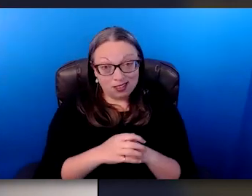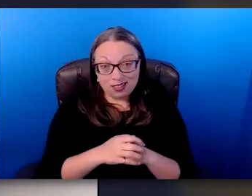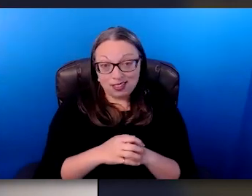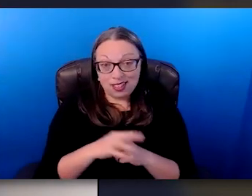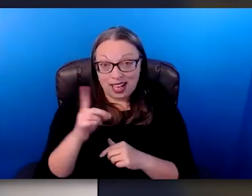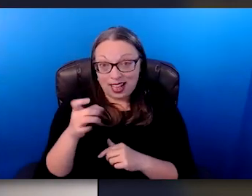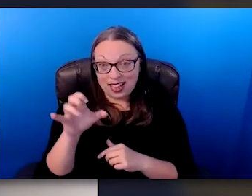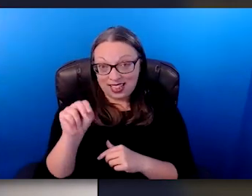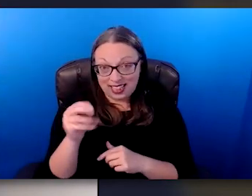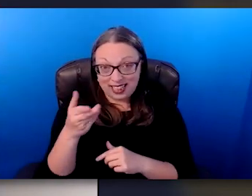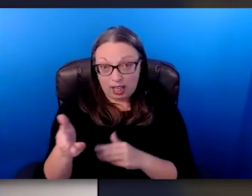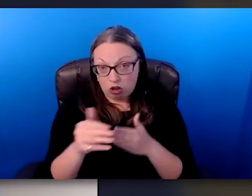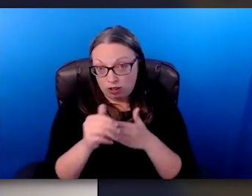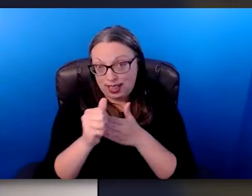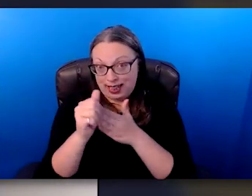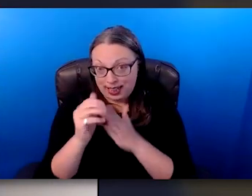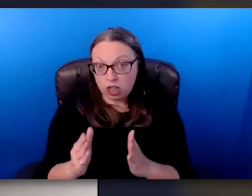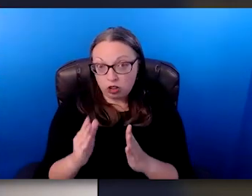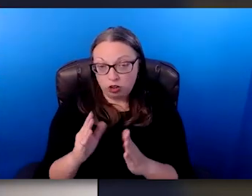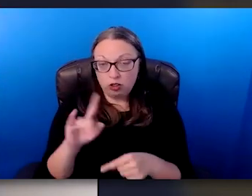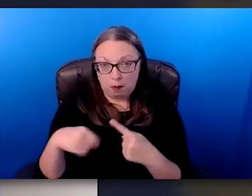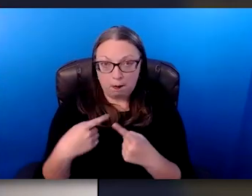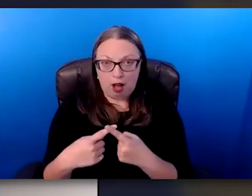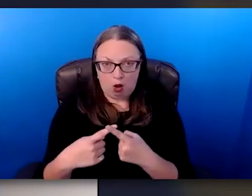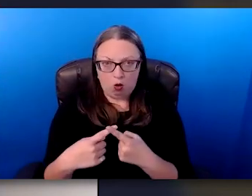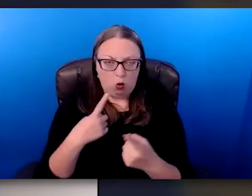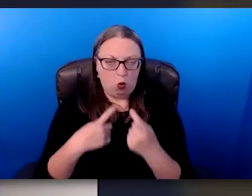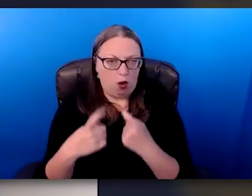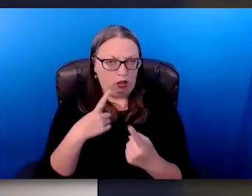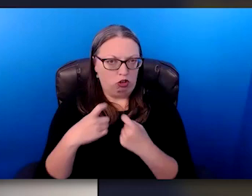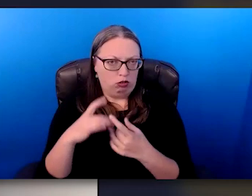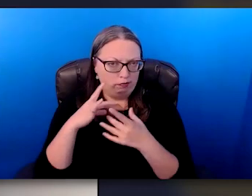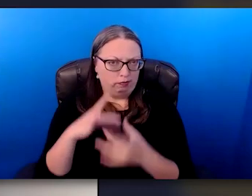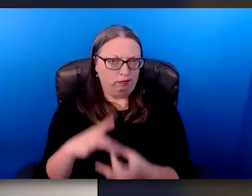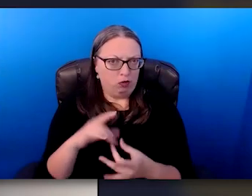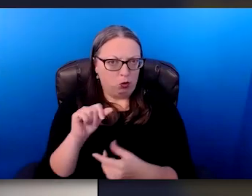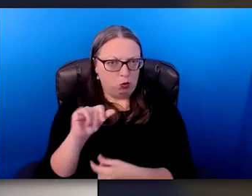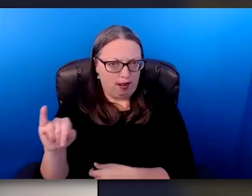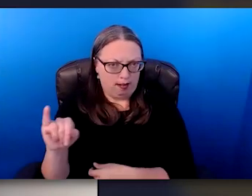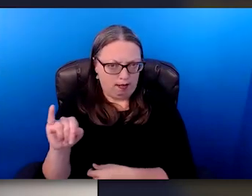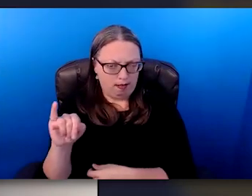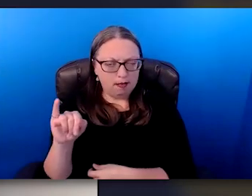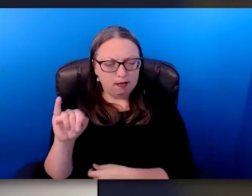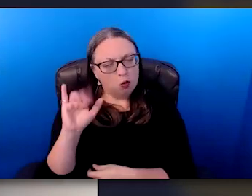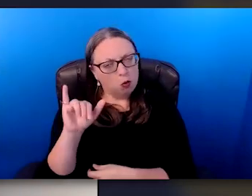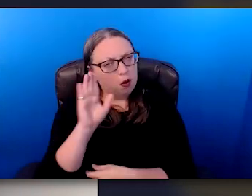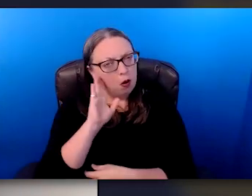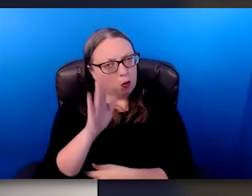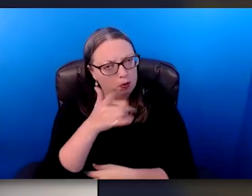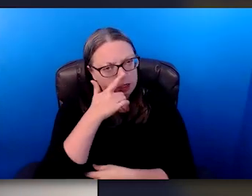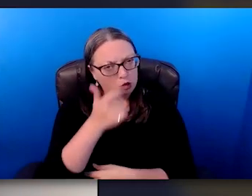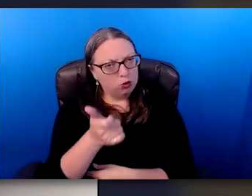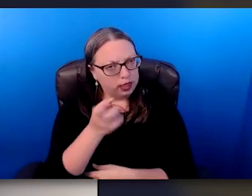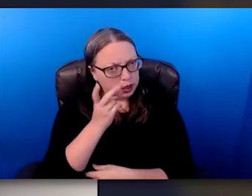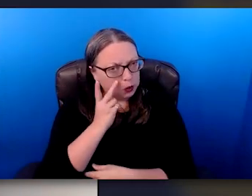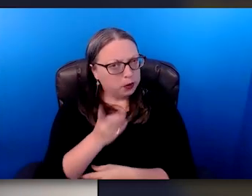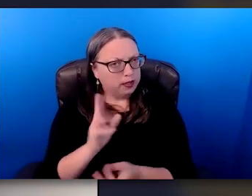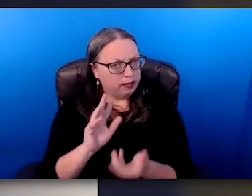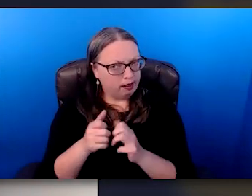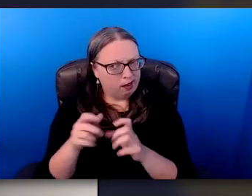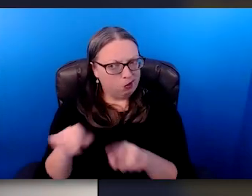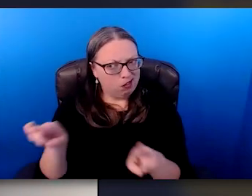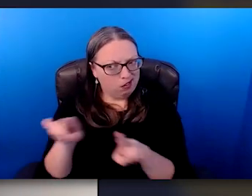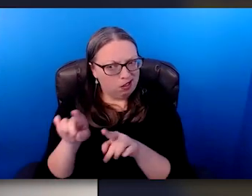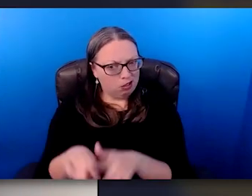leaders on our campus around questions of AI. And so I think it will be really interesting actually to see how they begin to